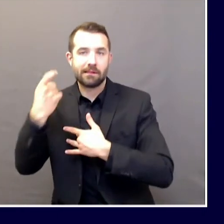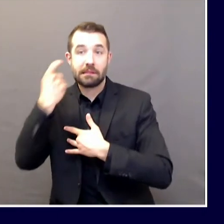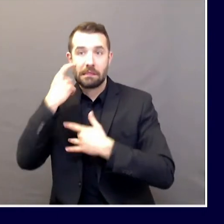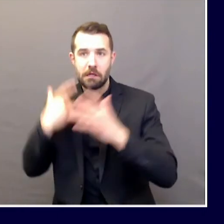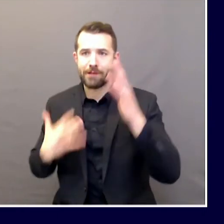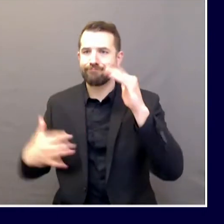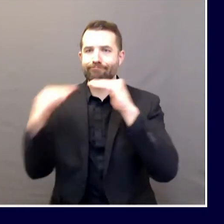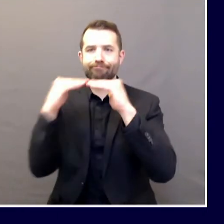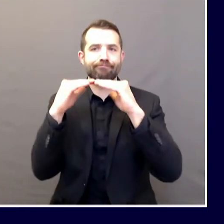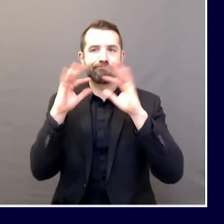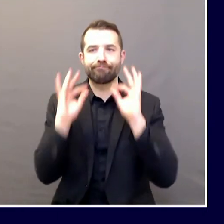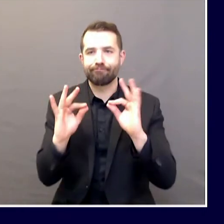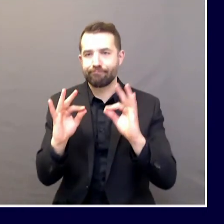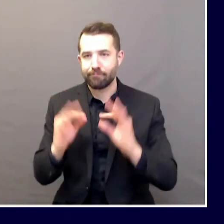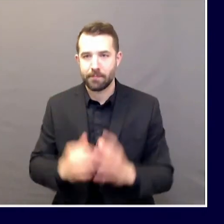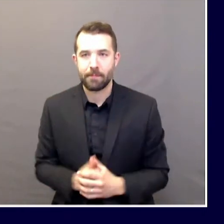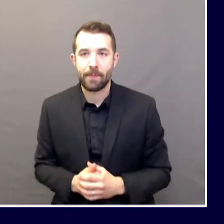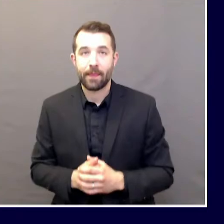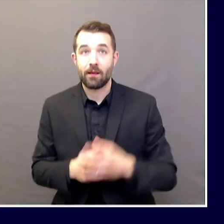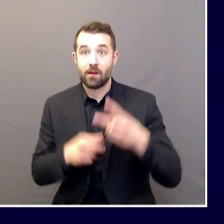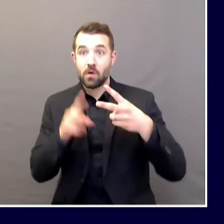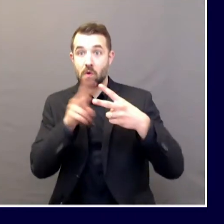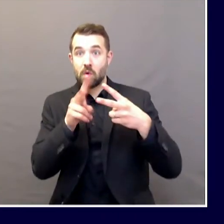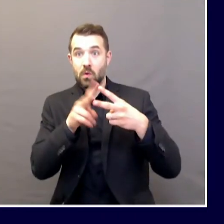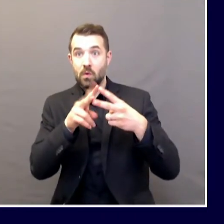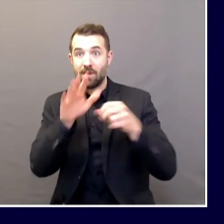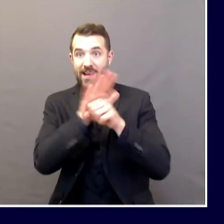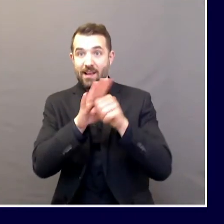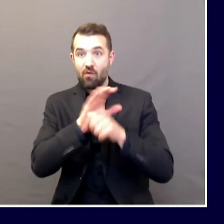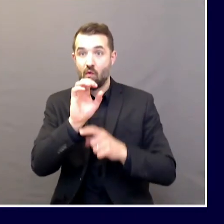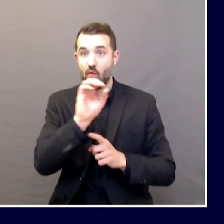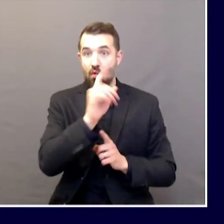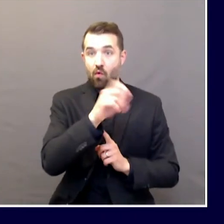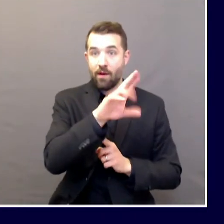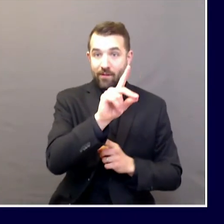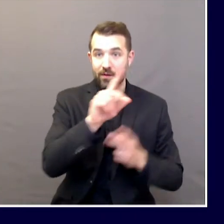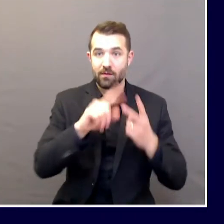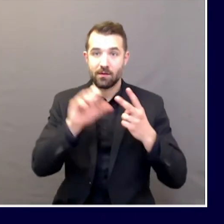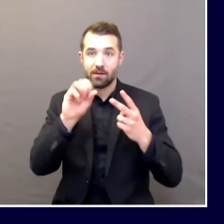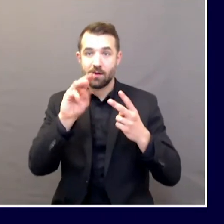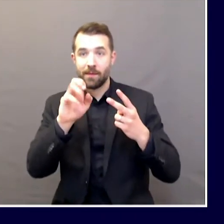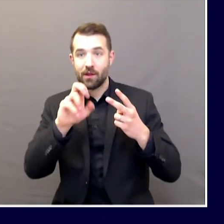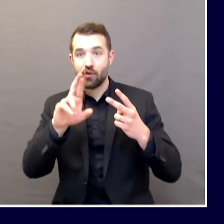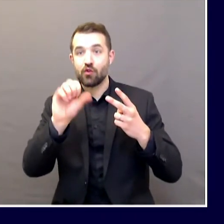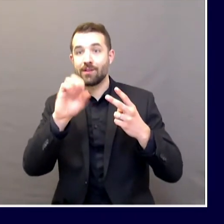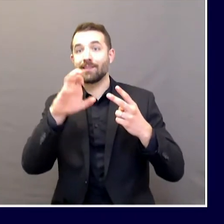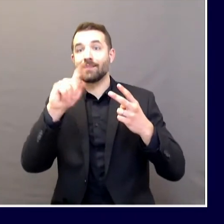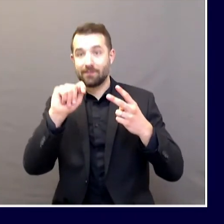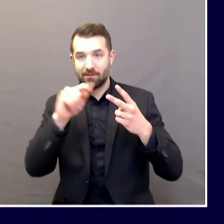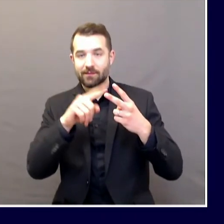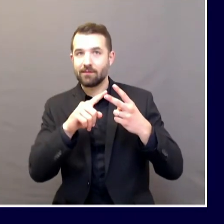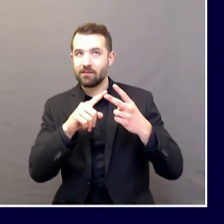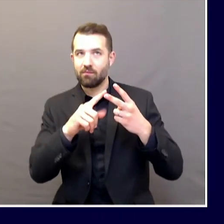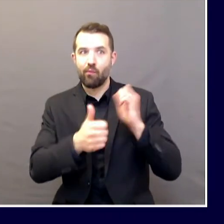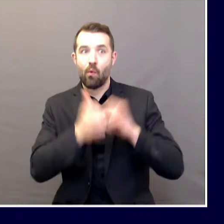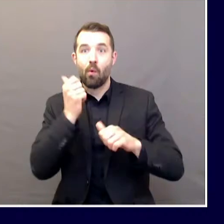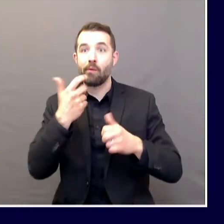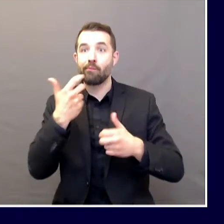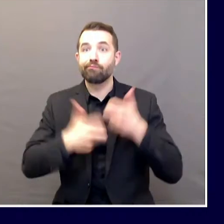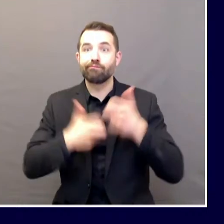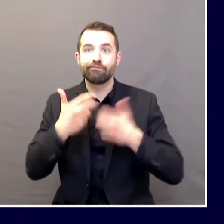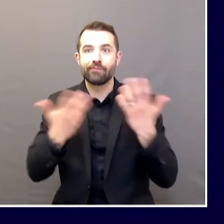about Somerset County as well as Oxford County. Some of it in particular is around just the supply of vaccine that's going to those